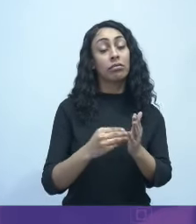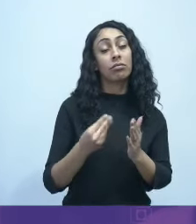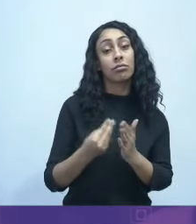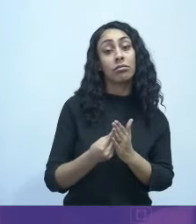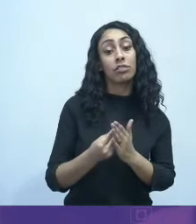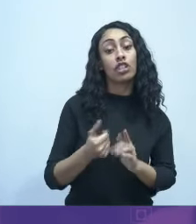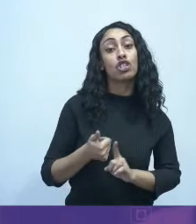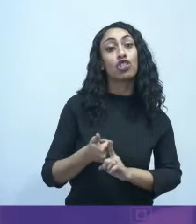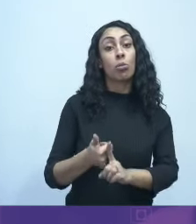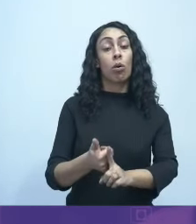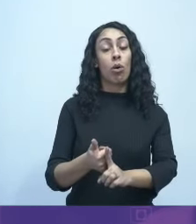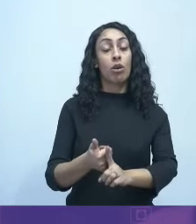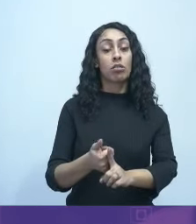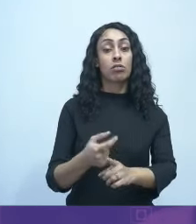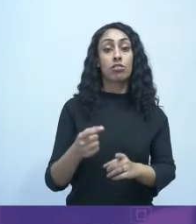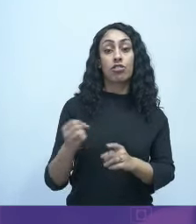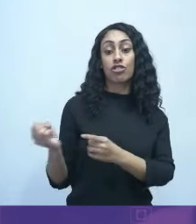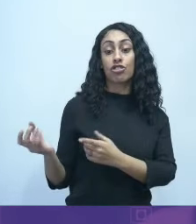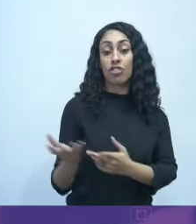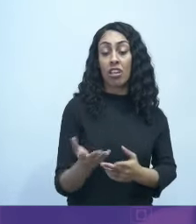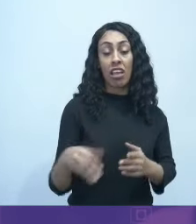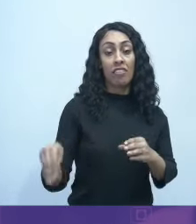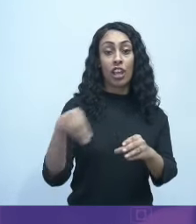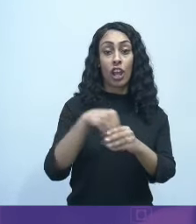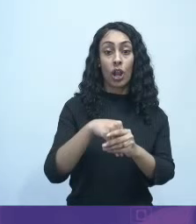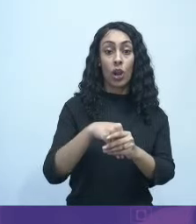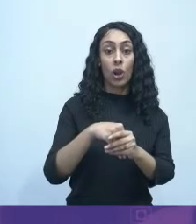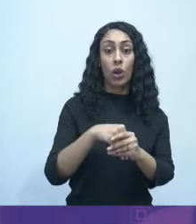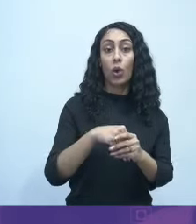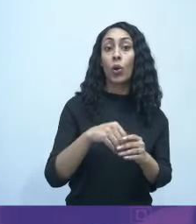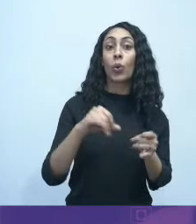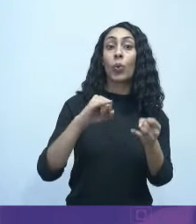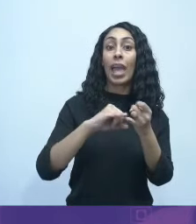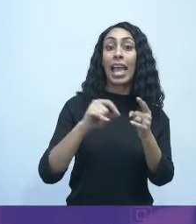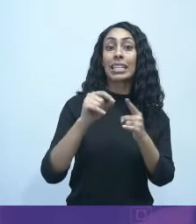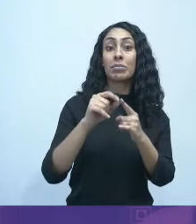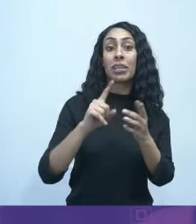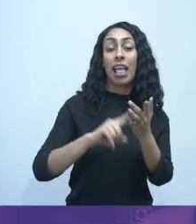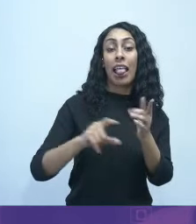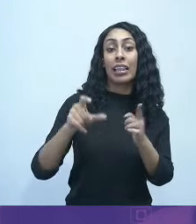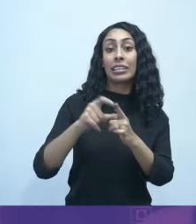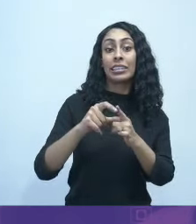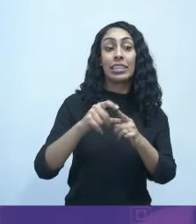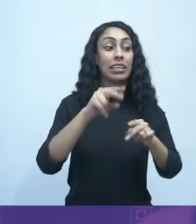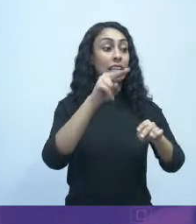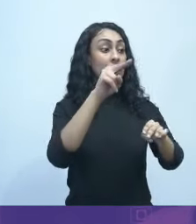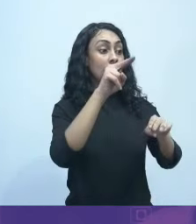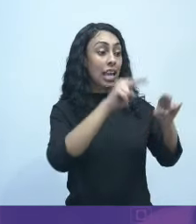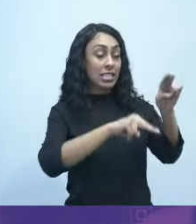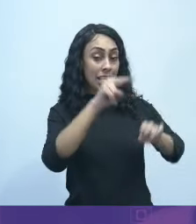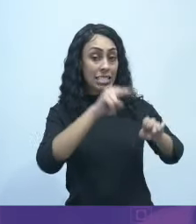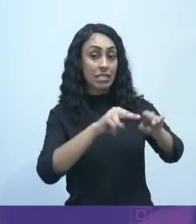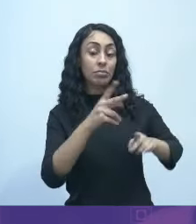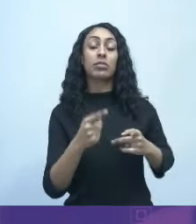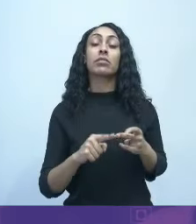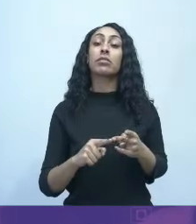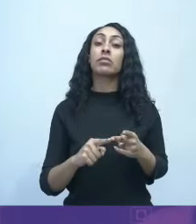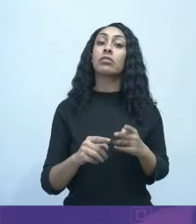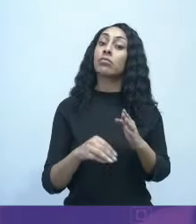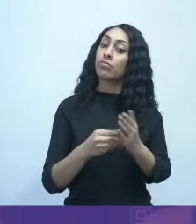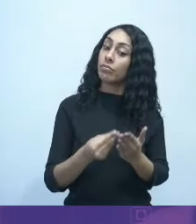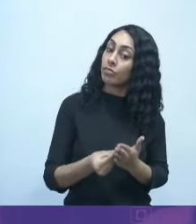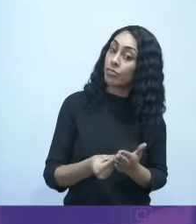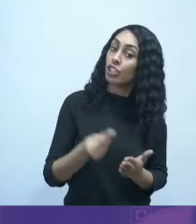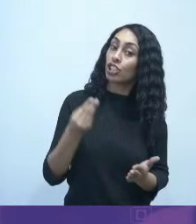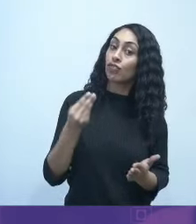support services. So these include provision of SPLD diagnostic assessments and an increase